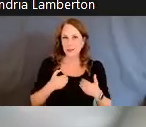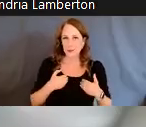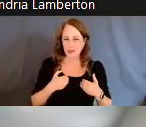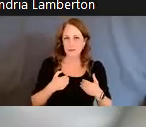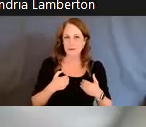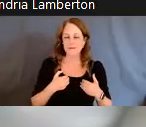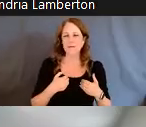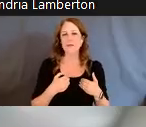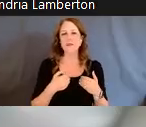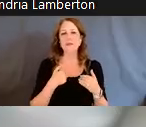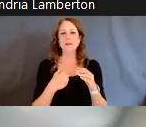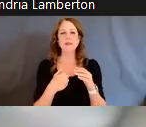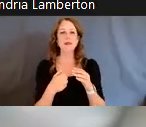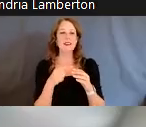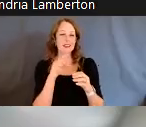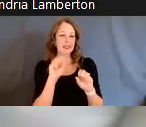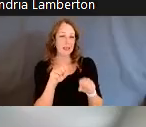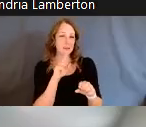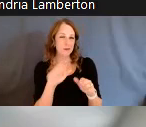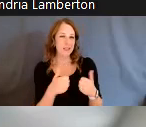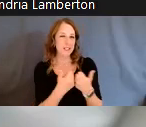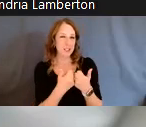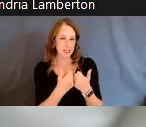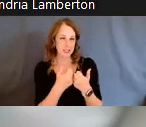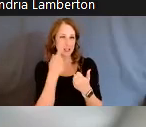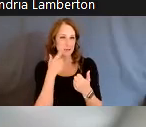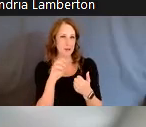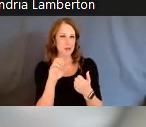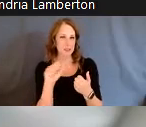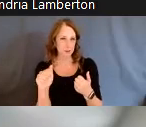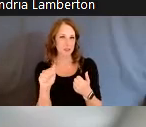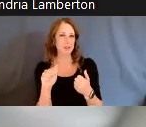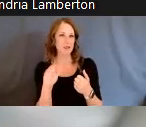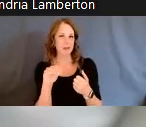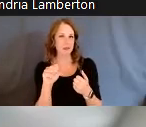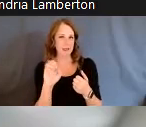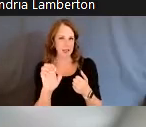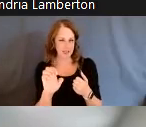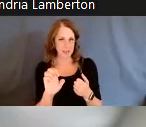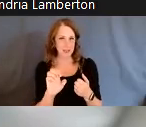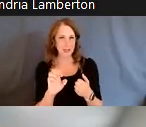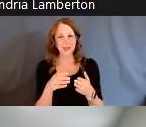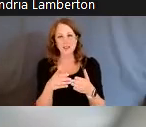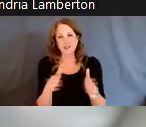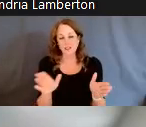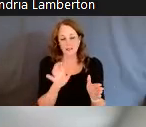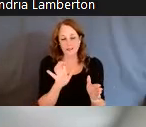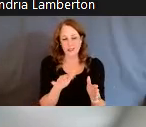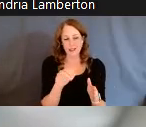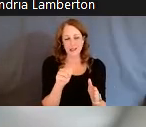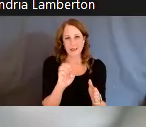I mentioned before, this can be very challenging in sexual offense cases because generally, by the nature of the case, there